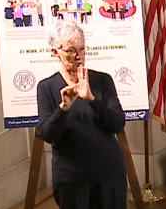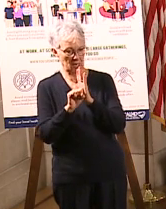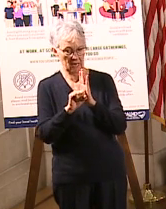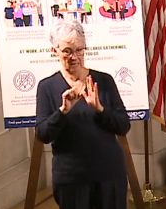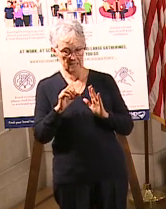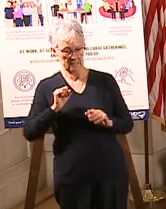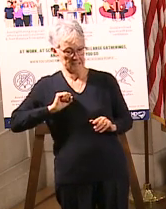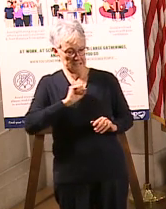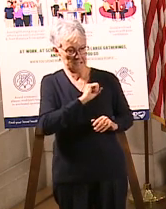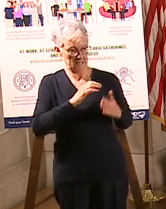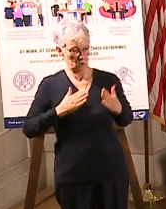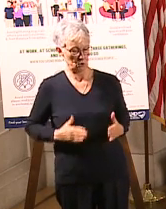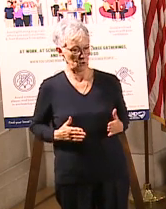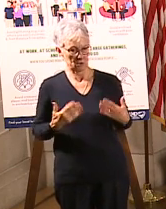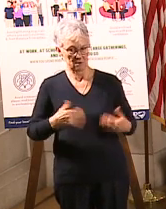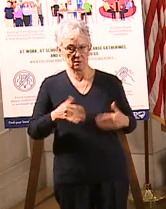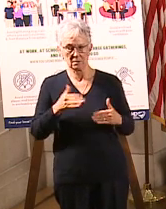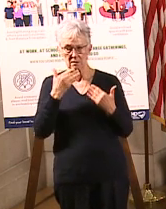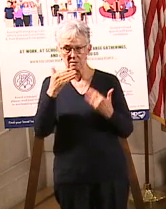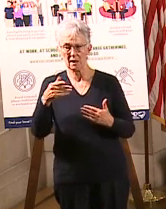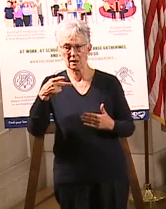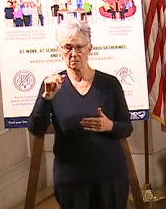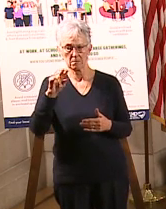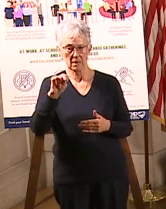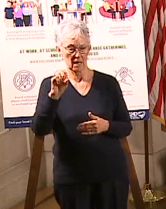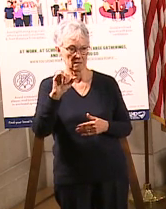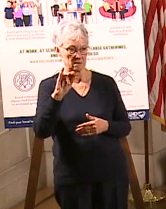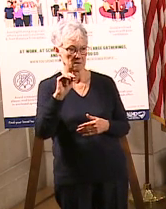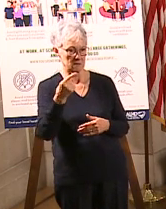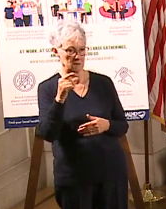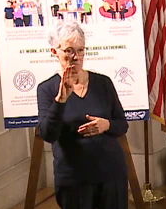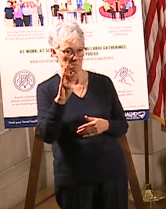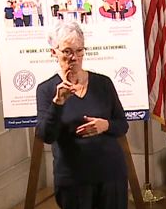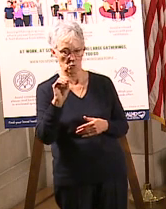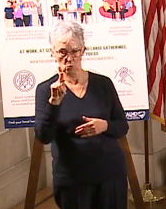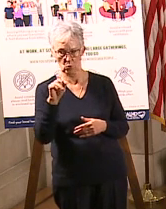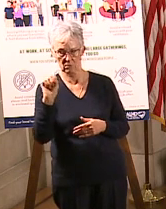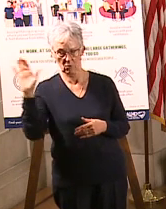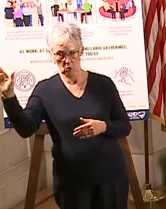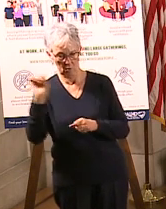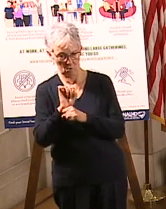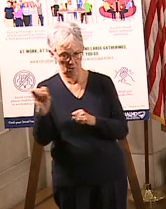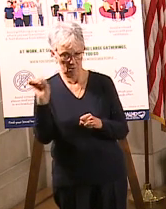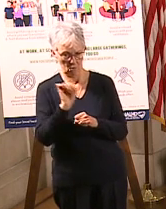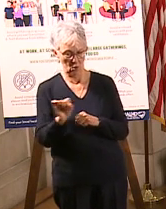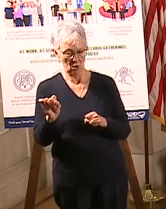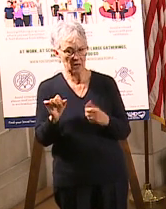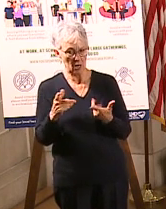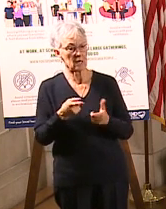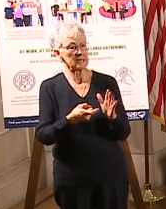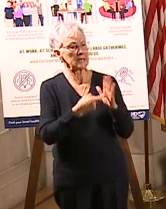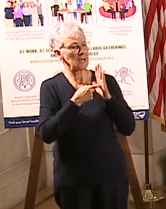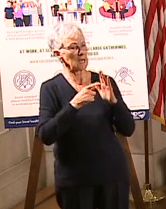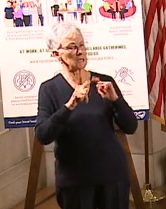you to Senator Pansy Brooks and the efforts that she's made. So it's been very much a team effort, and I'm glad to say, as you look at our